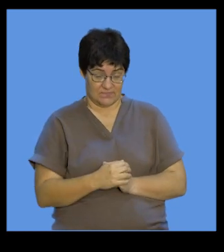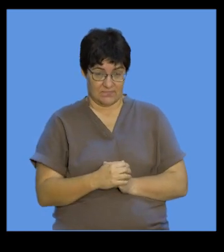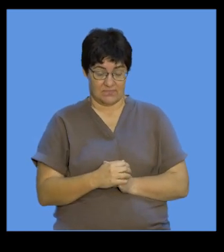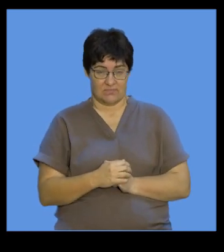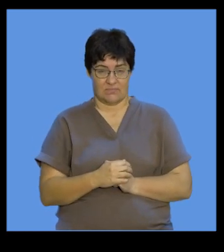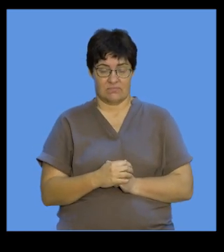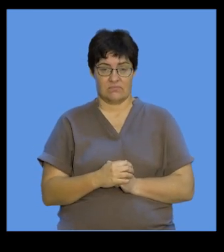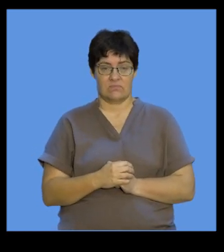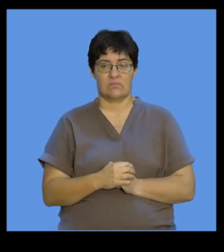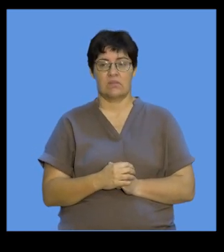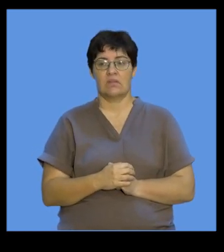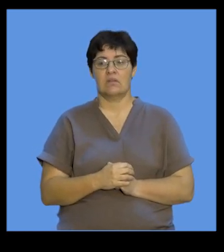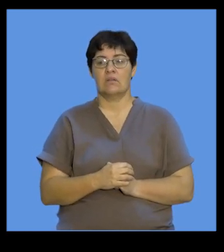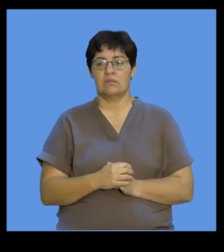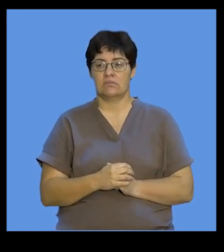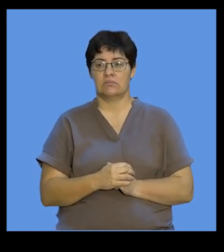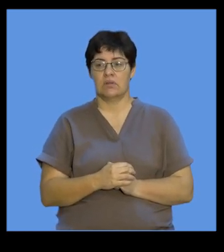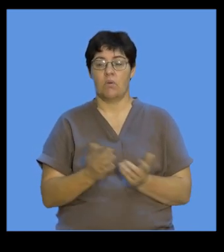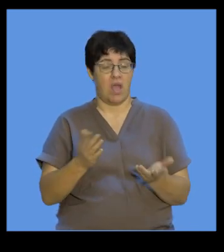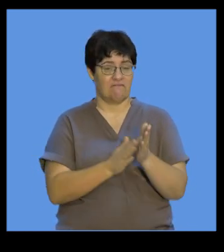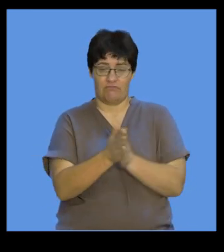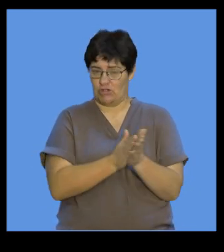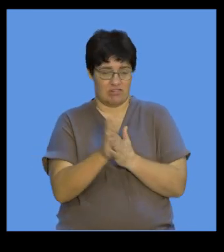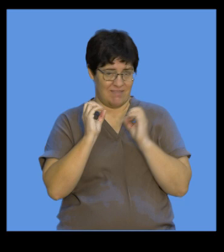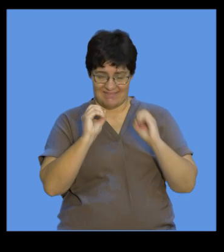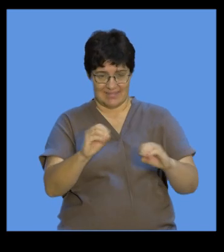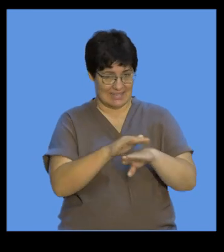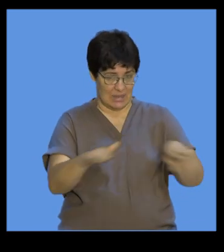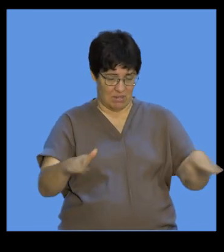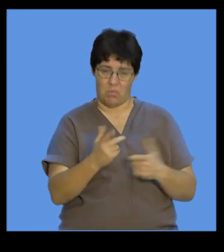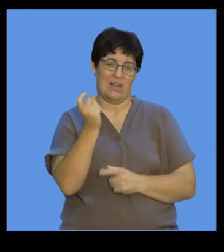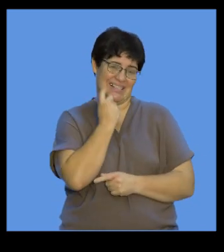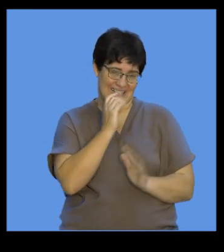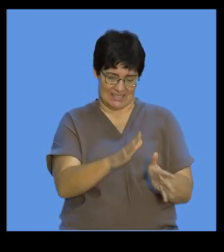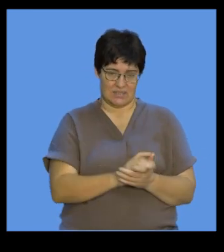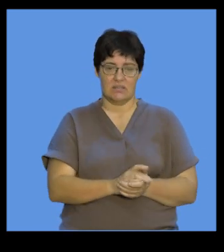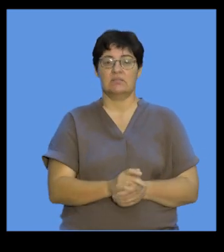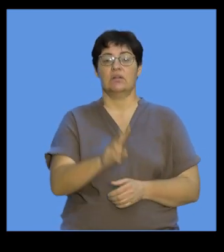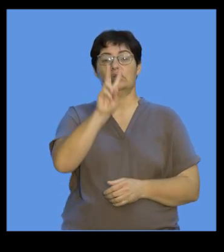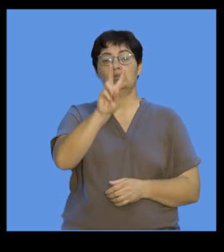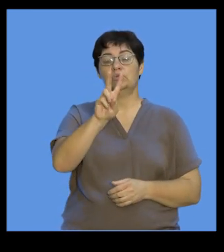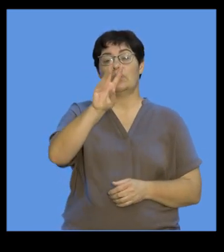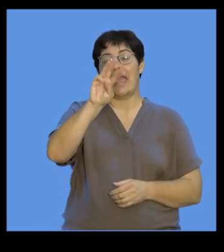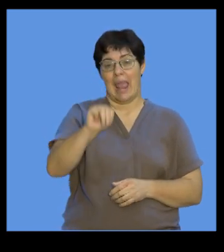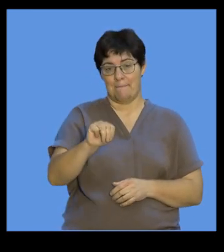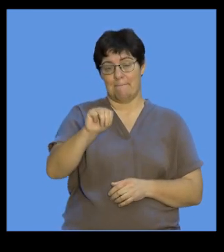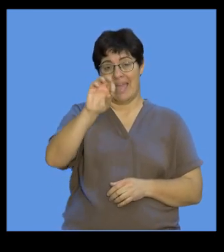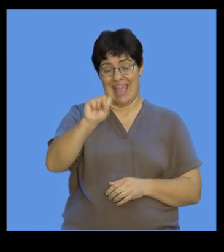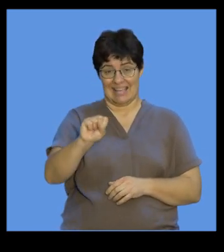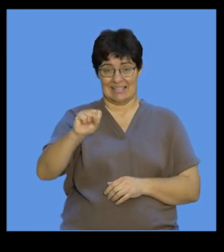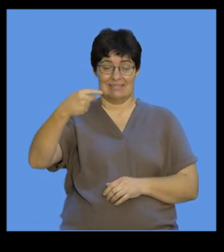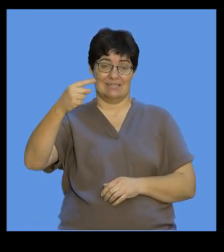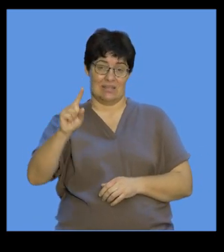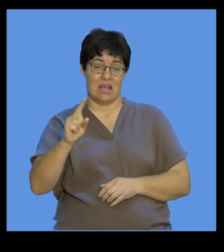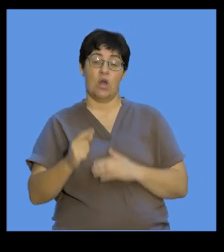It moves on a frictionless table, yay, makes life easier, at 2 meters per second to the left.